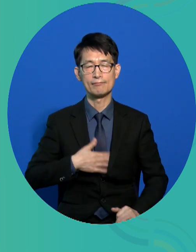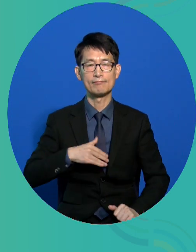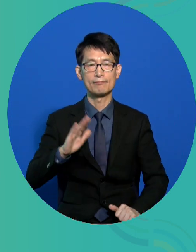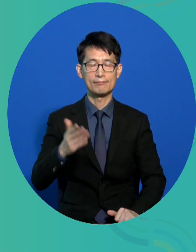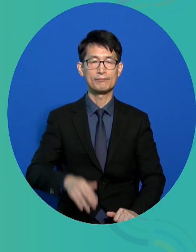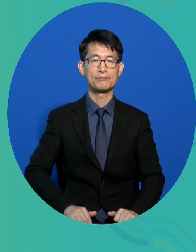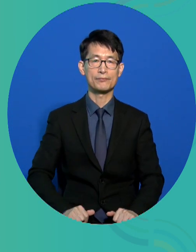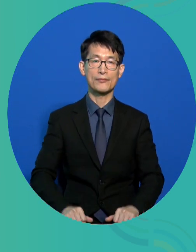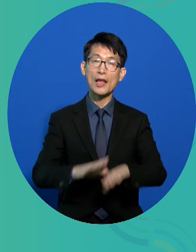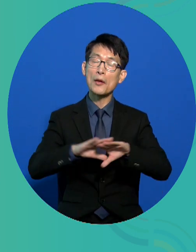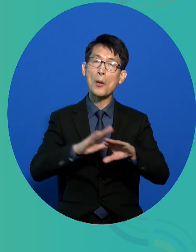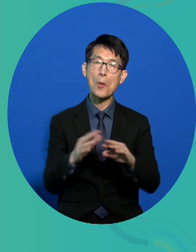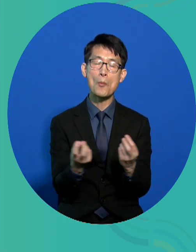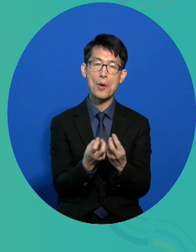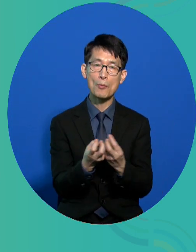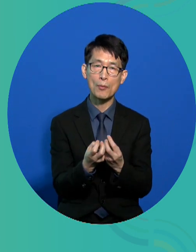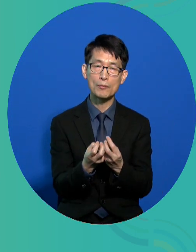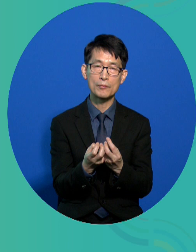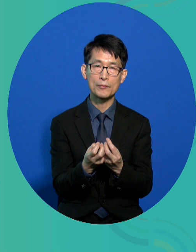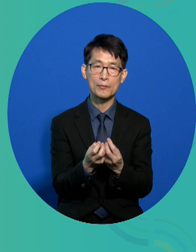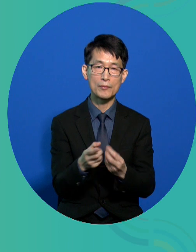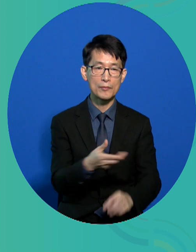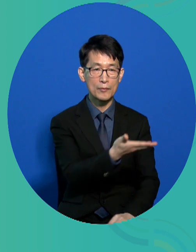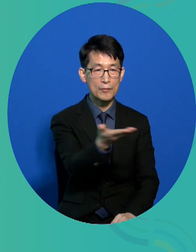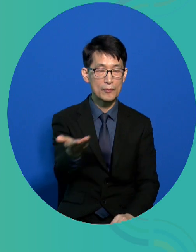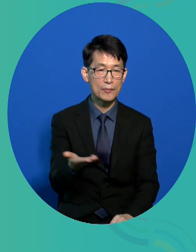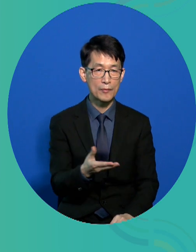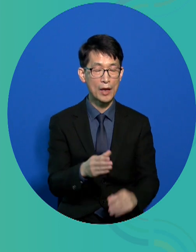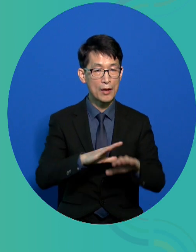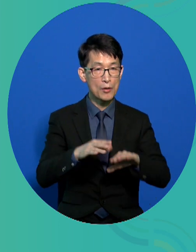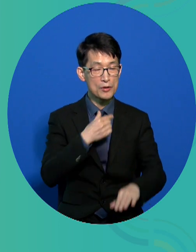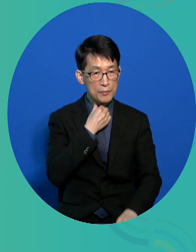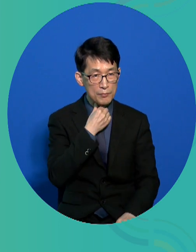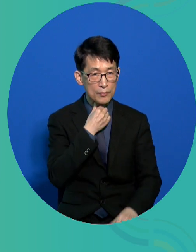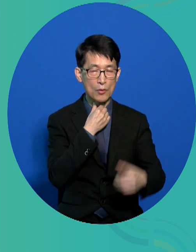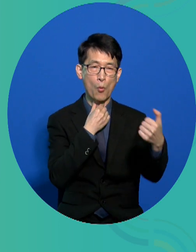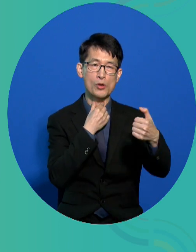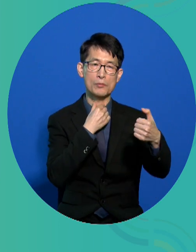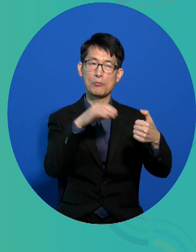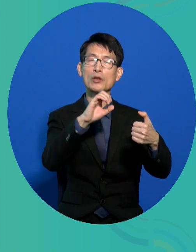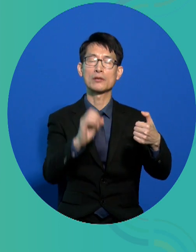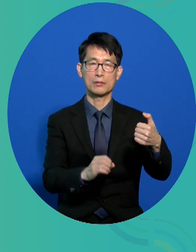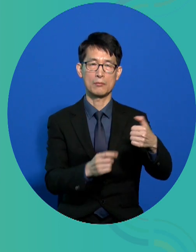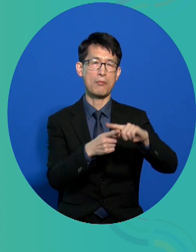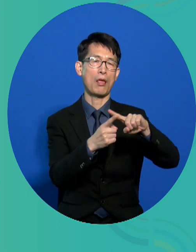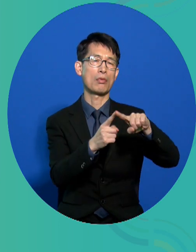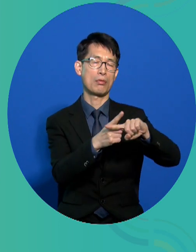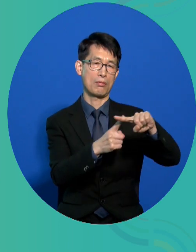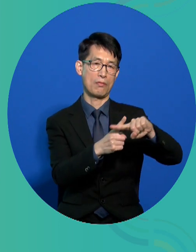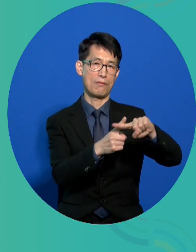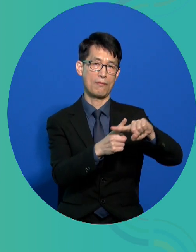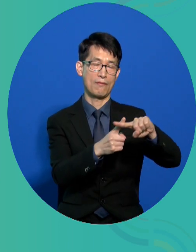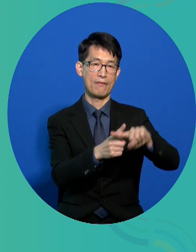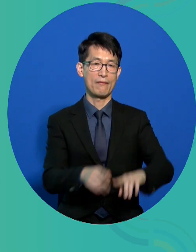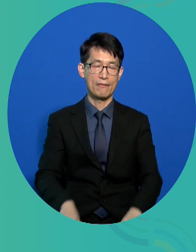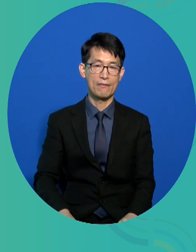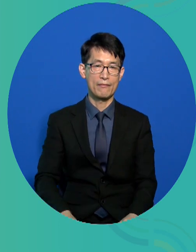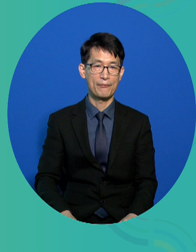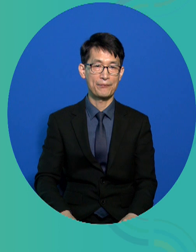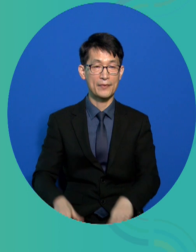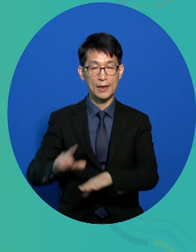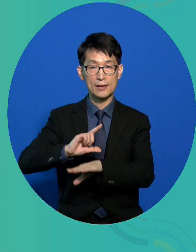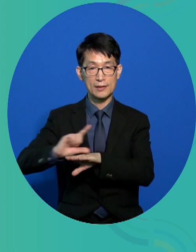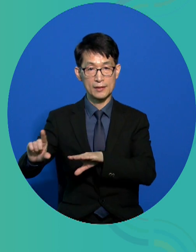yet despite all these efforts? So the resolution rate is at about 50%. So the local